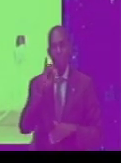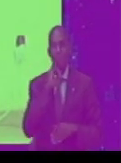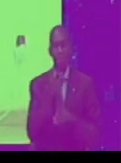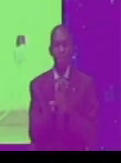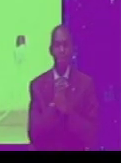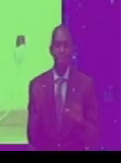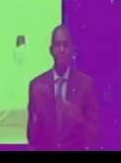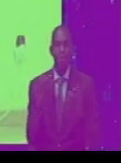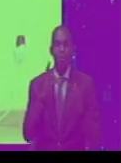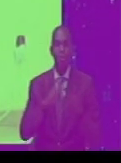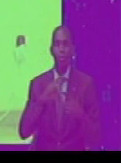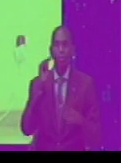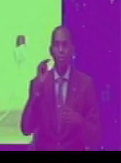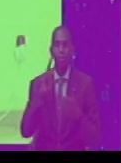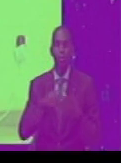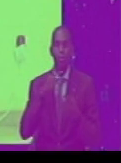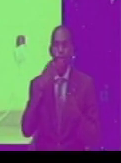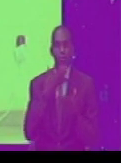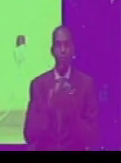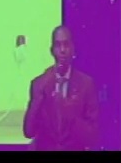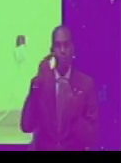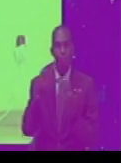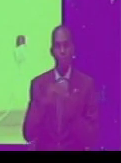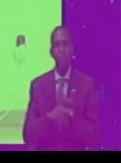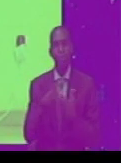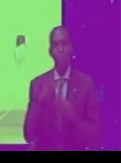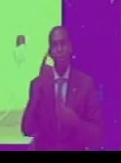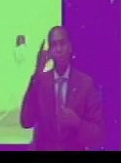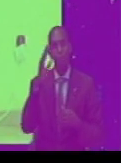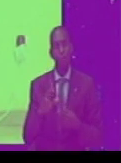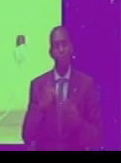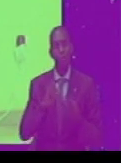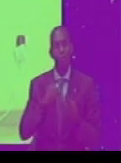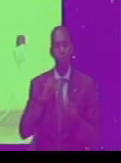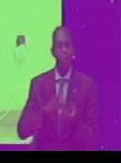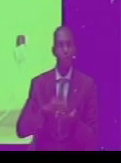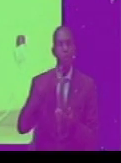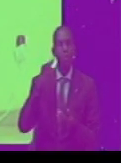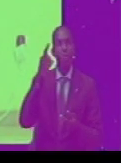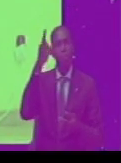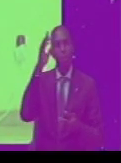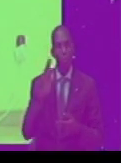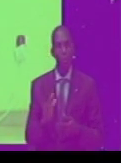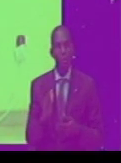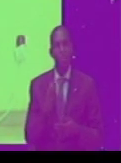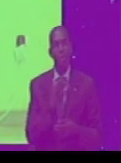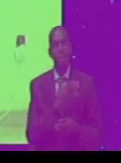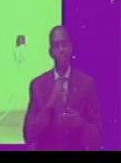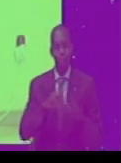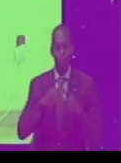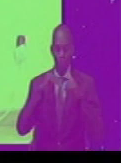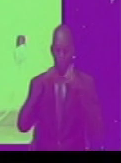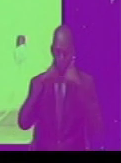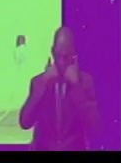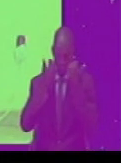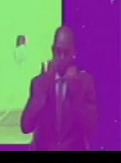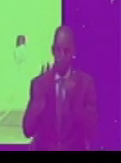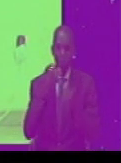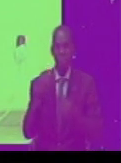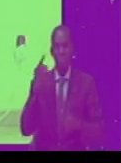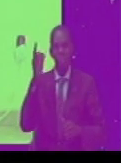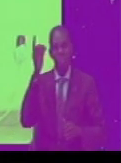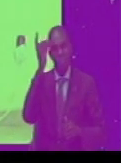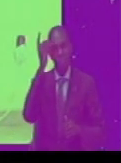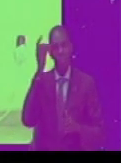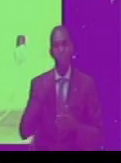edustein by the grace of god i am saved i want to testify to the goodness of god to the